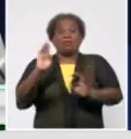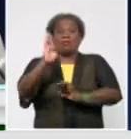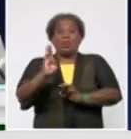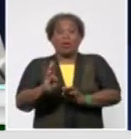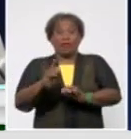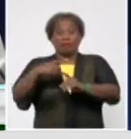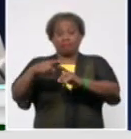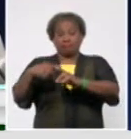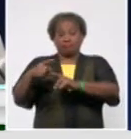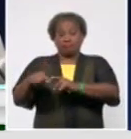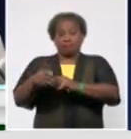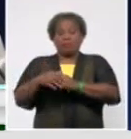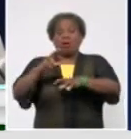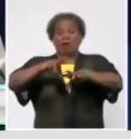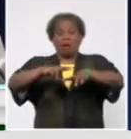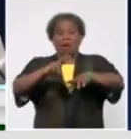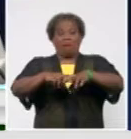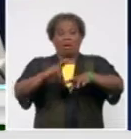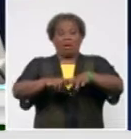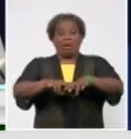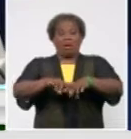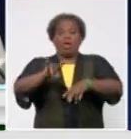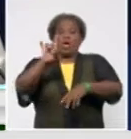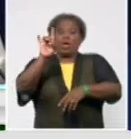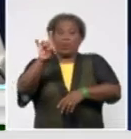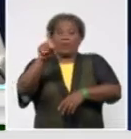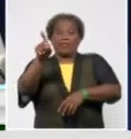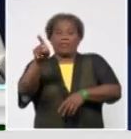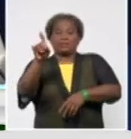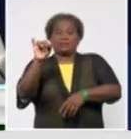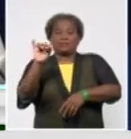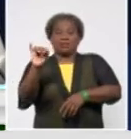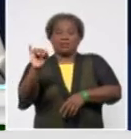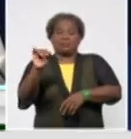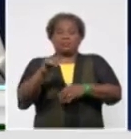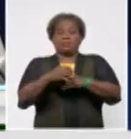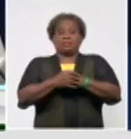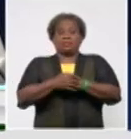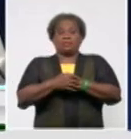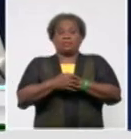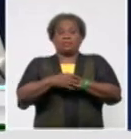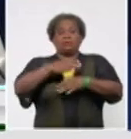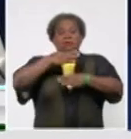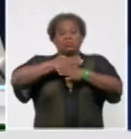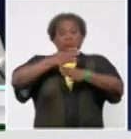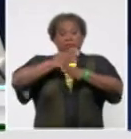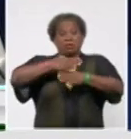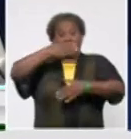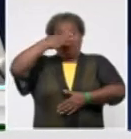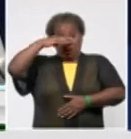580 in Hermanos Amejeiras Hospital, 420 in Manuel Fajardo's Hospital,